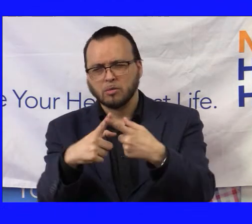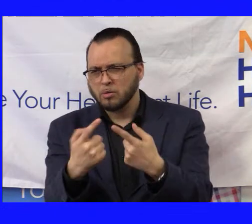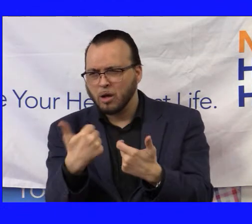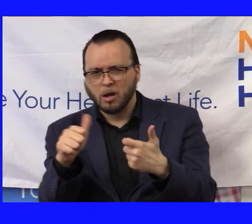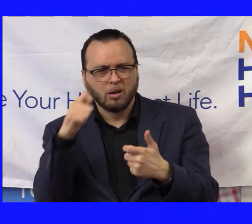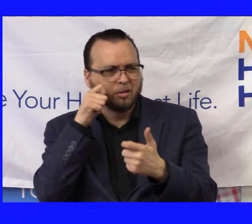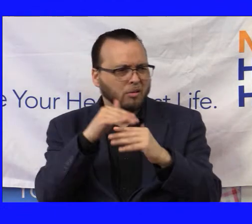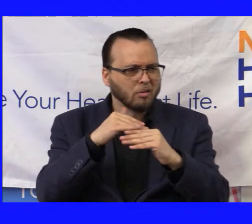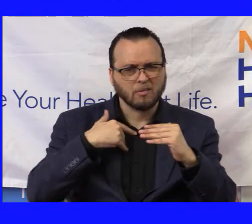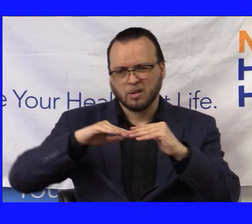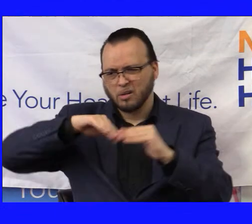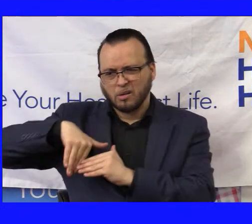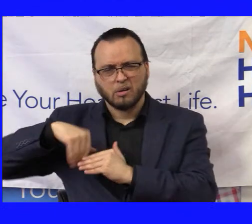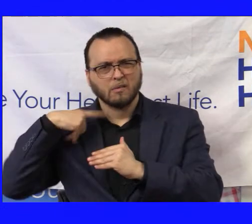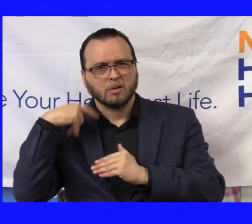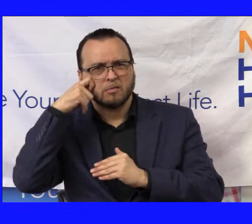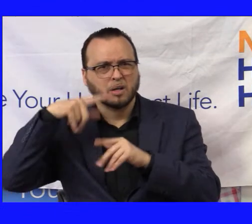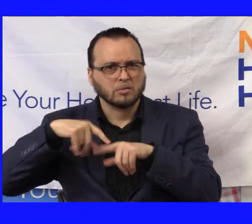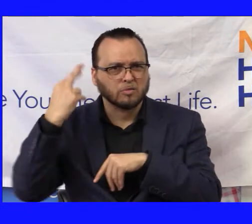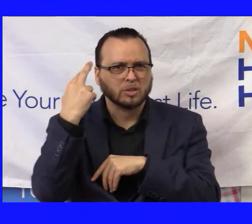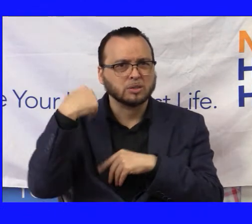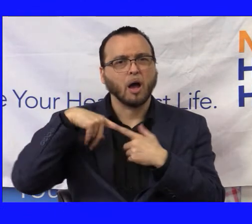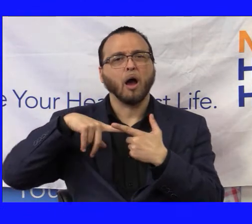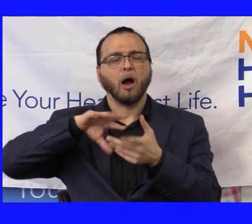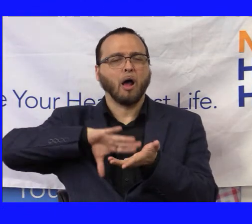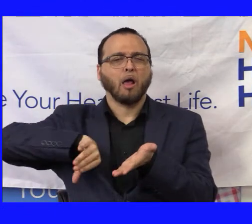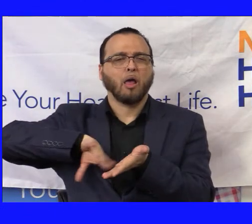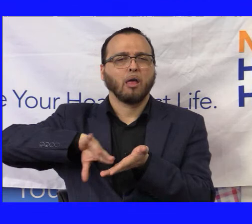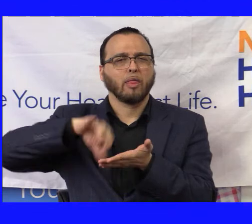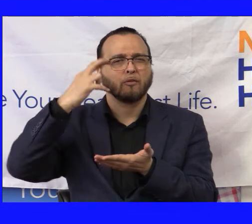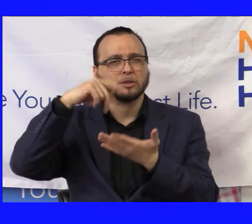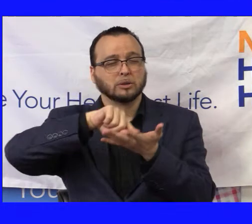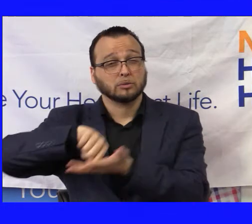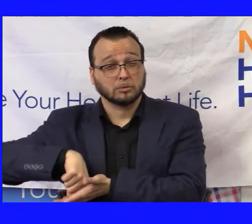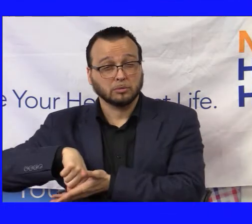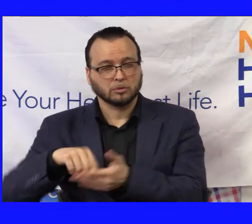social inequities. Next slide, please.